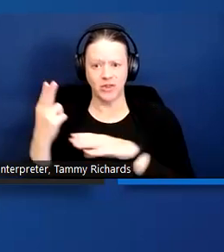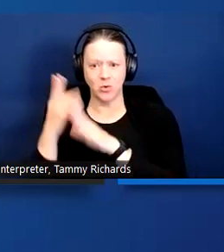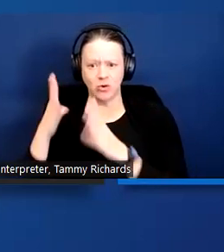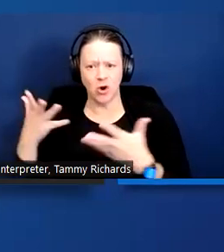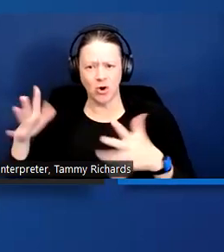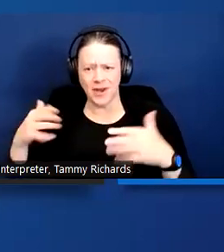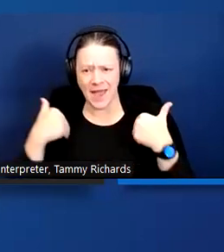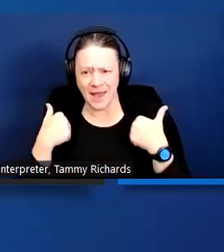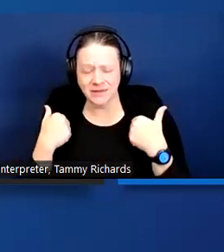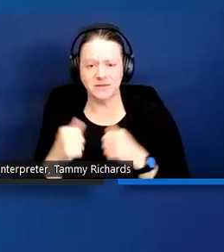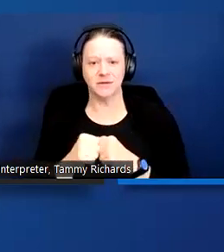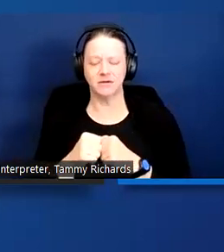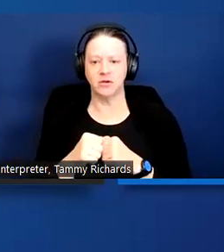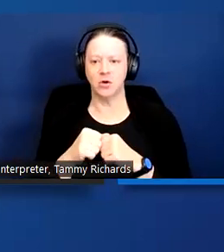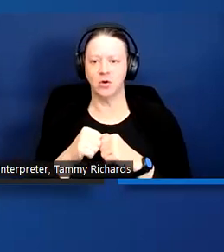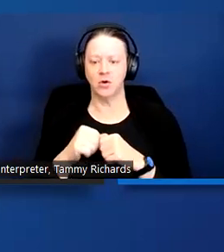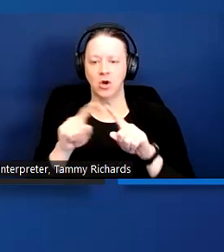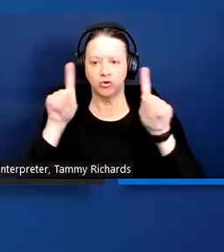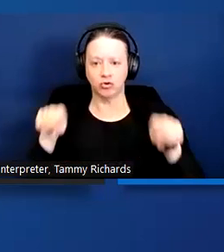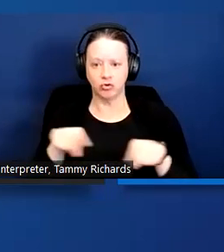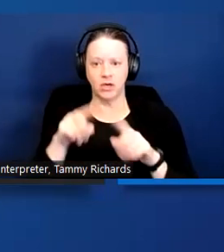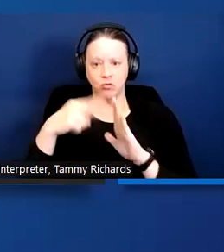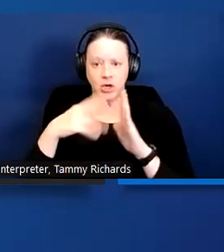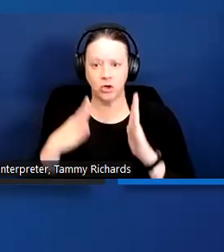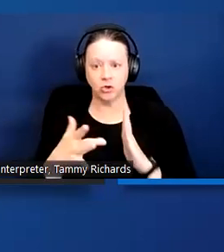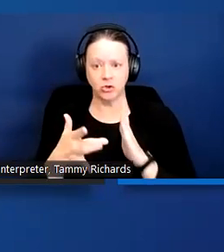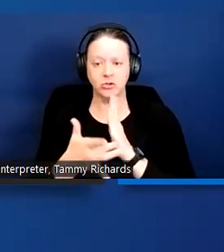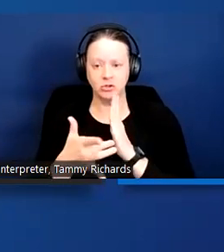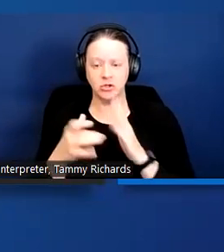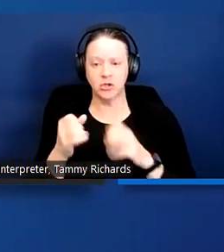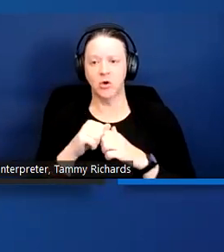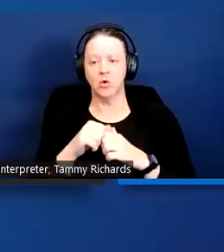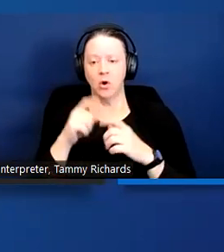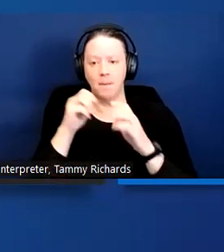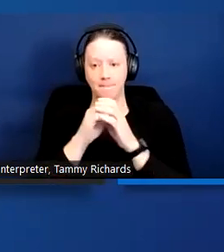has. So screen readers or magnification or color contrast.